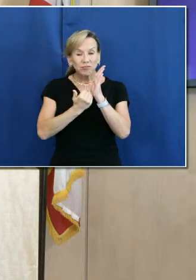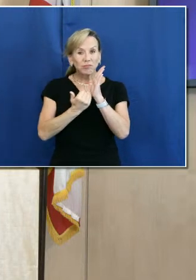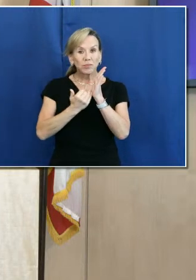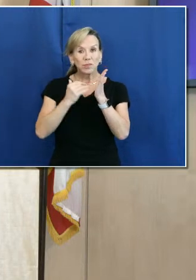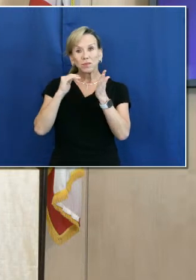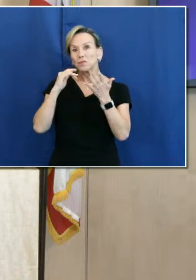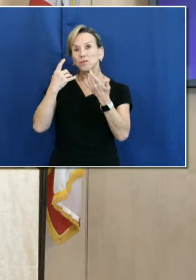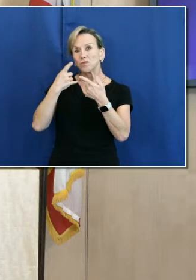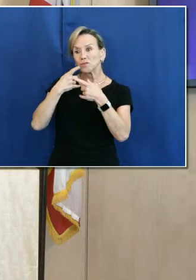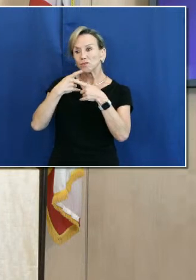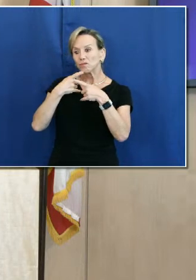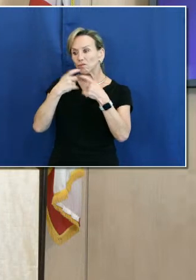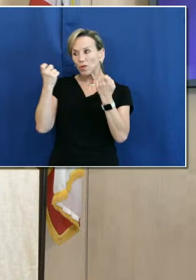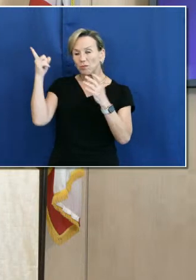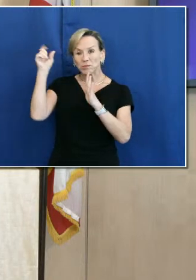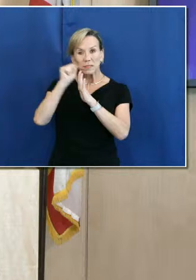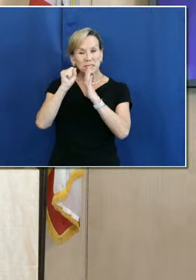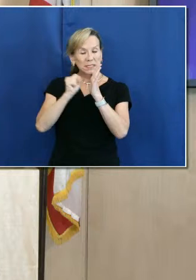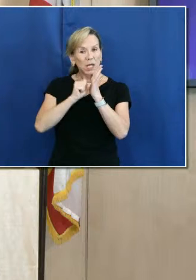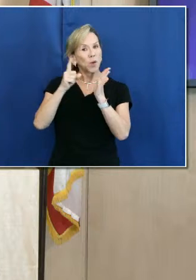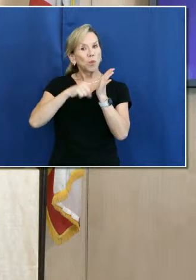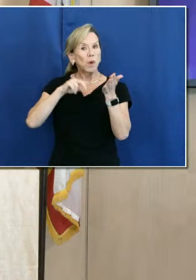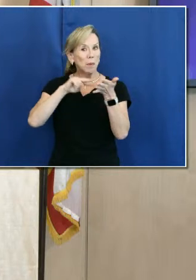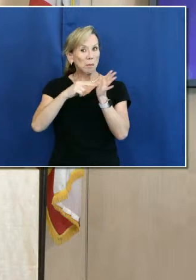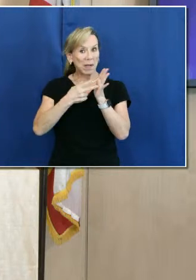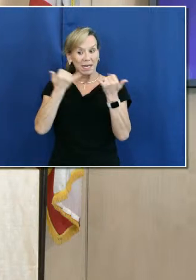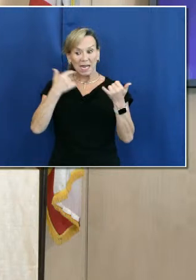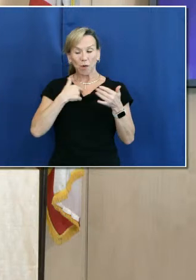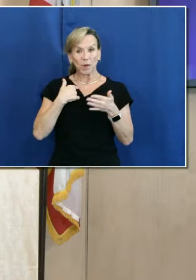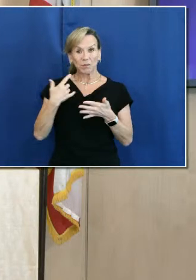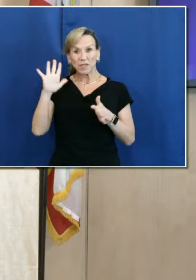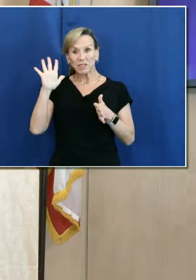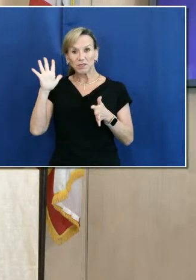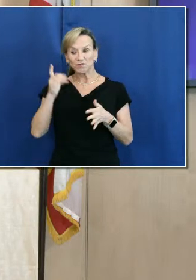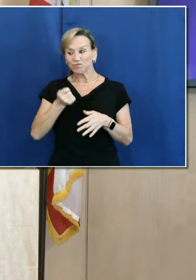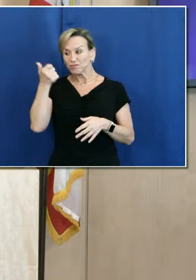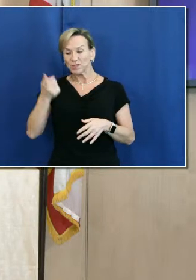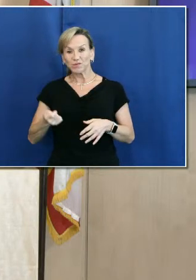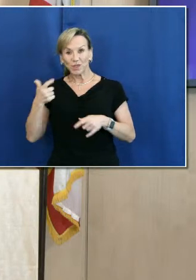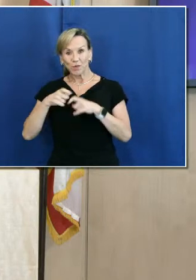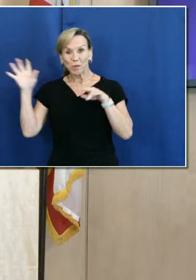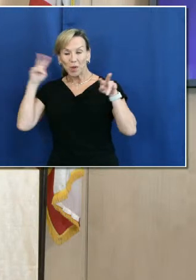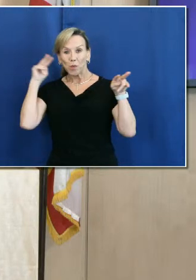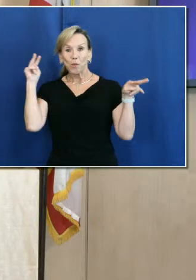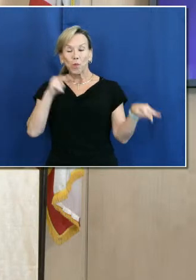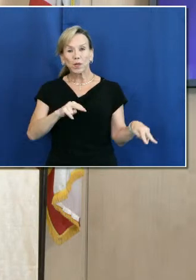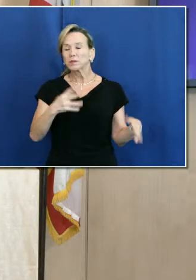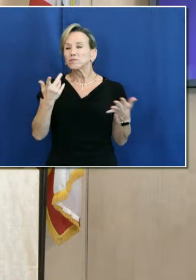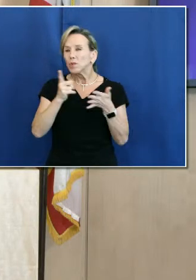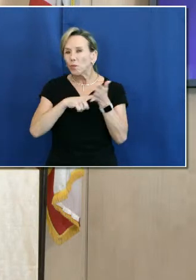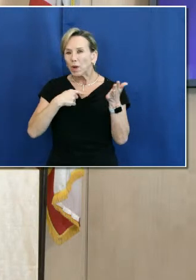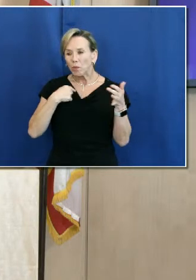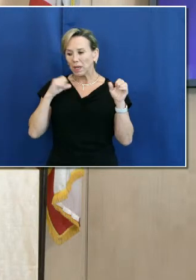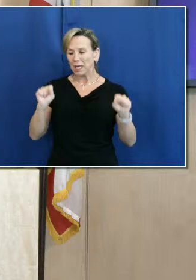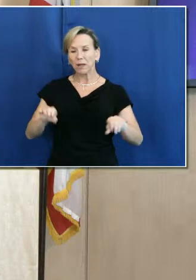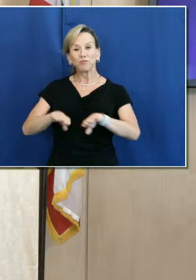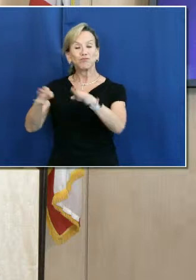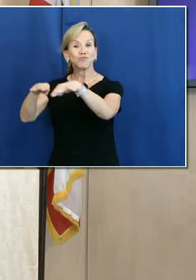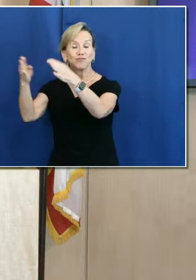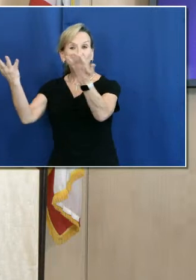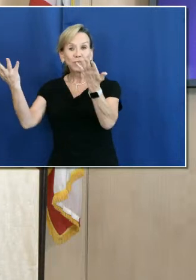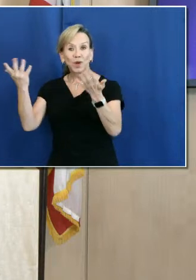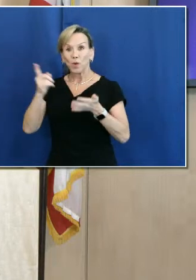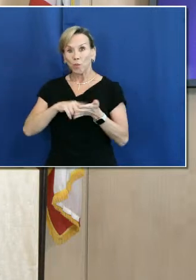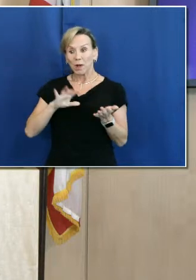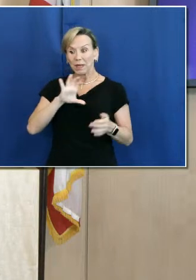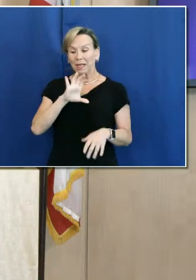from the watch list means for resuming normal business, recreational, and other activities? What are the county's wishes, and